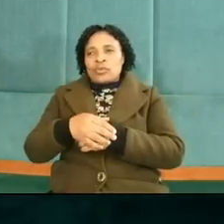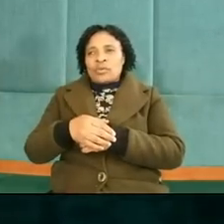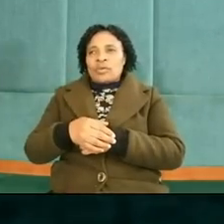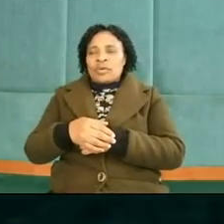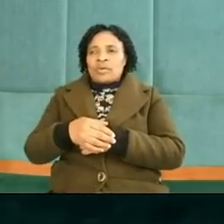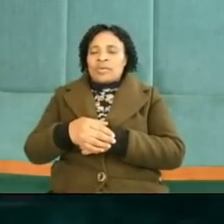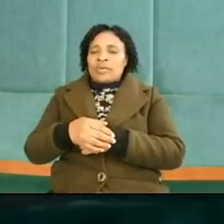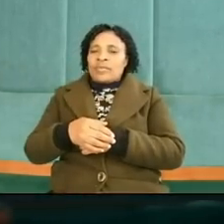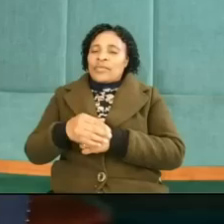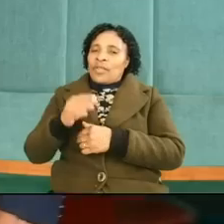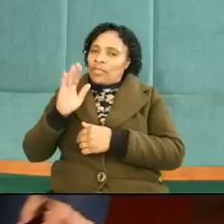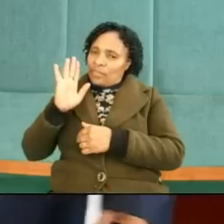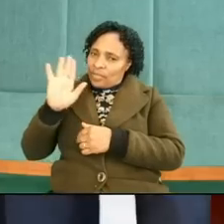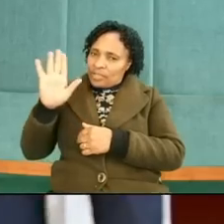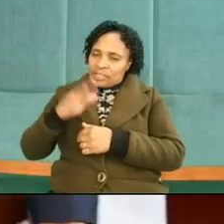the